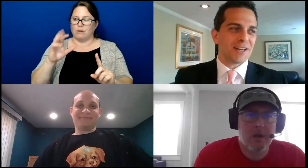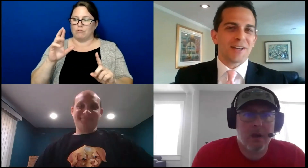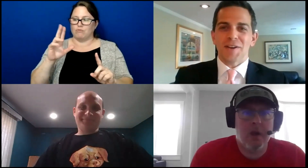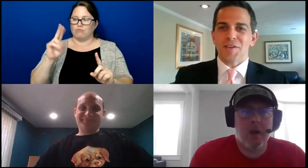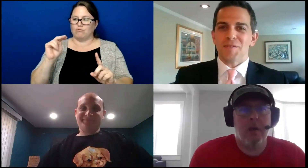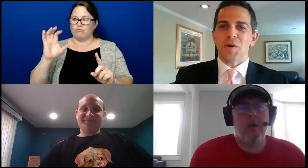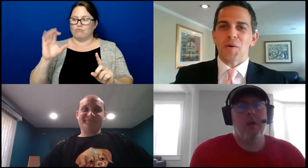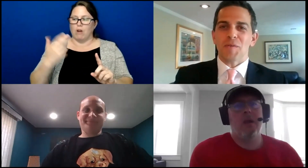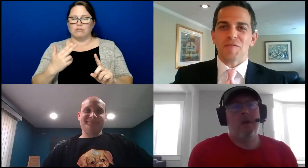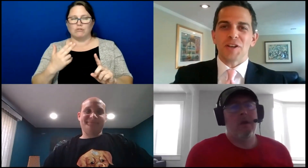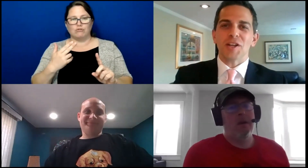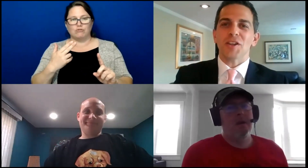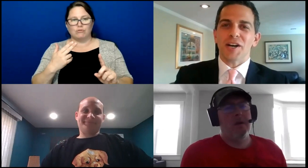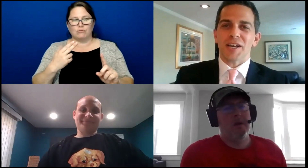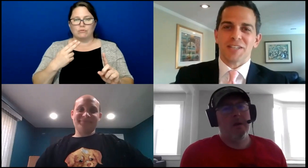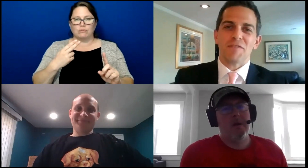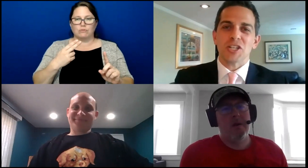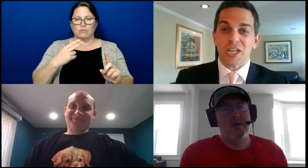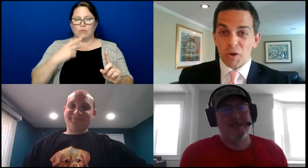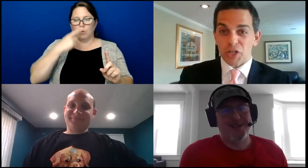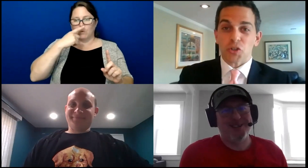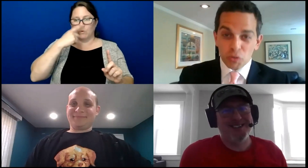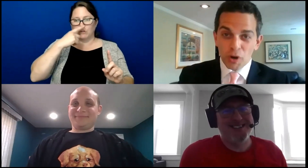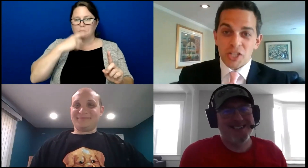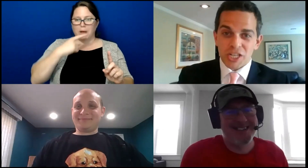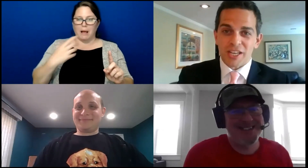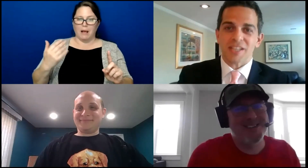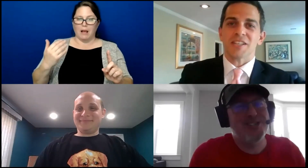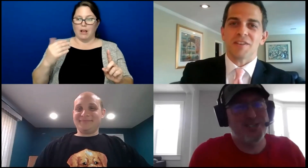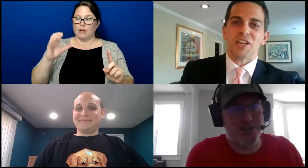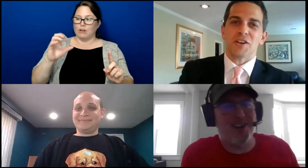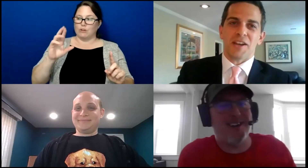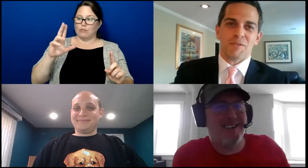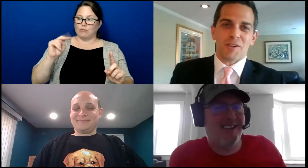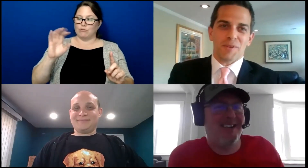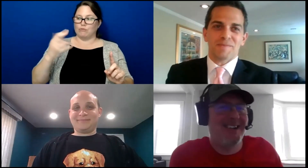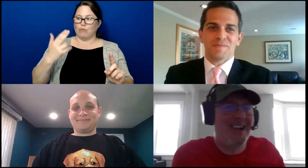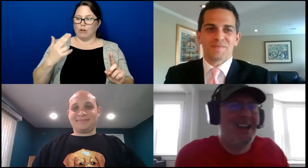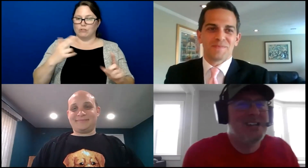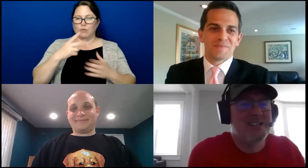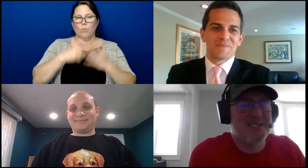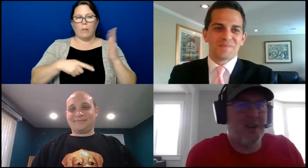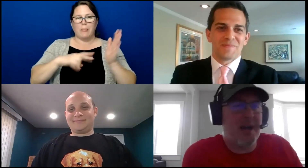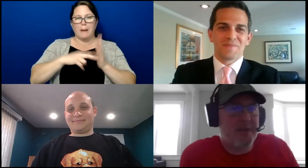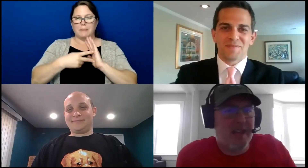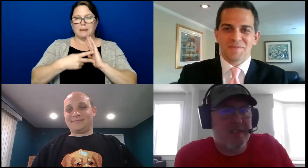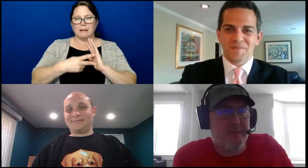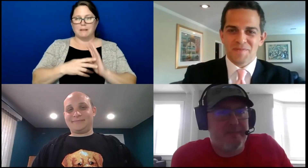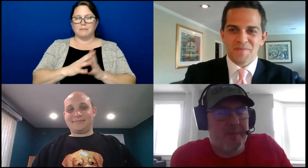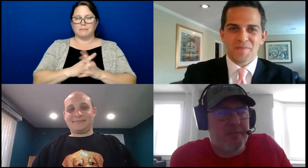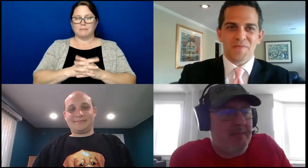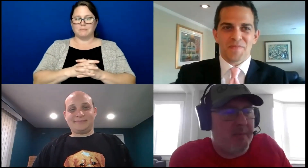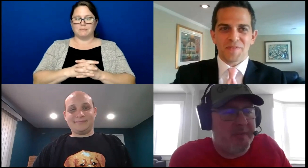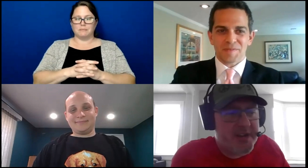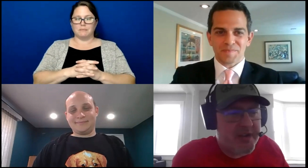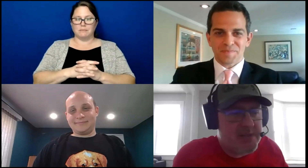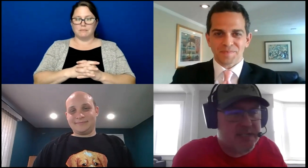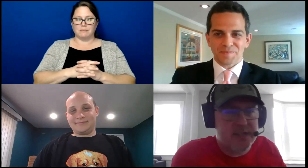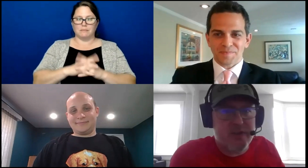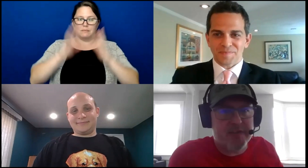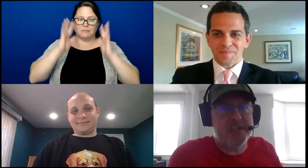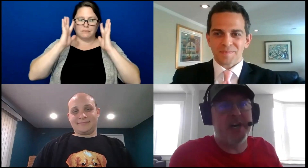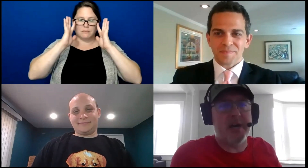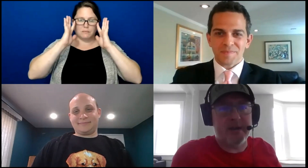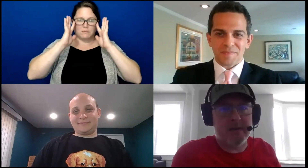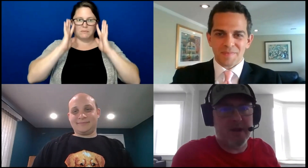the, vanilla definition of what a crunch is in video game development? So, I mean, the problem with video games